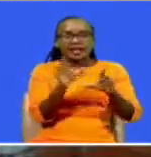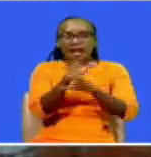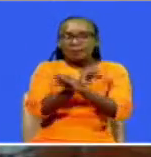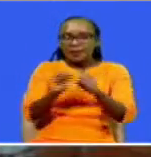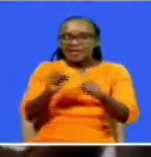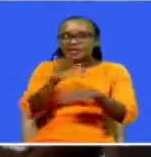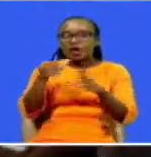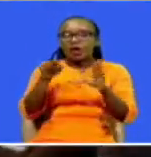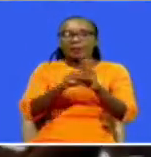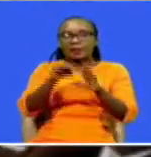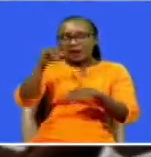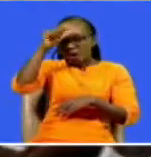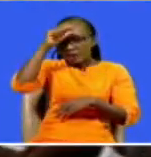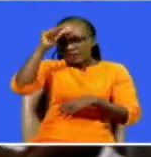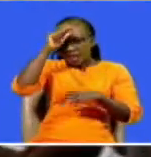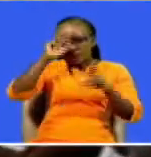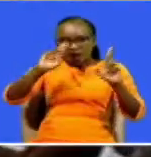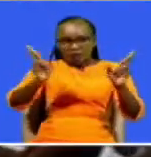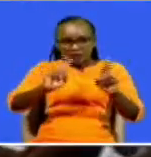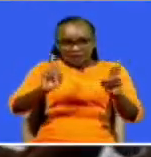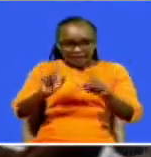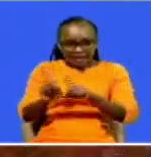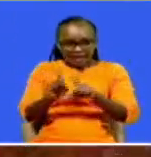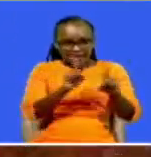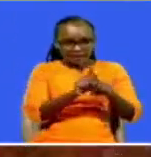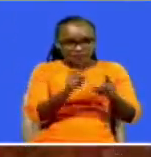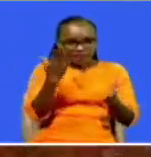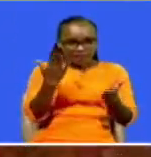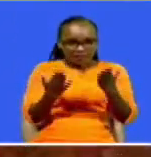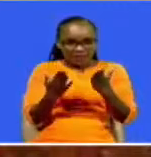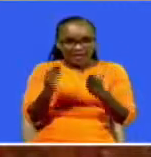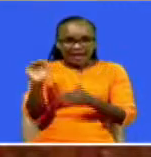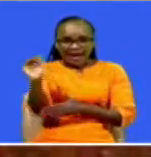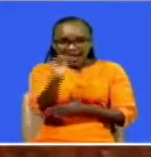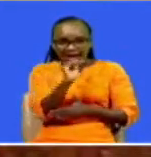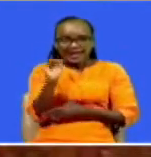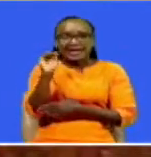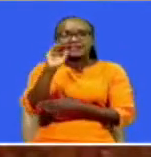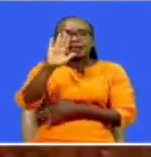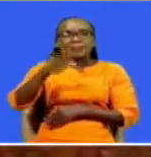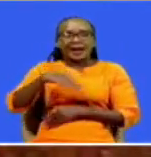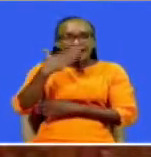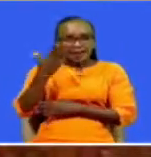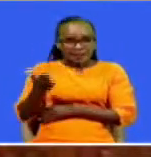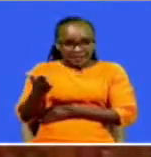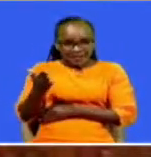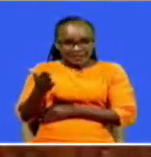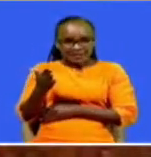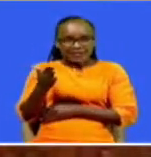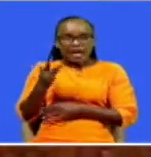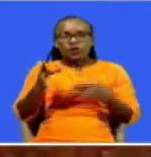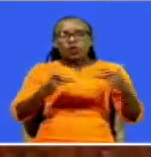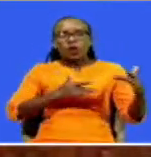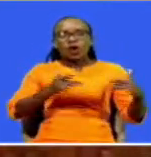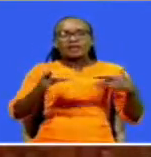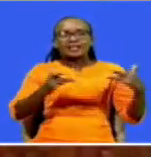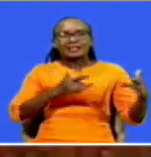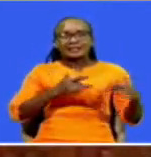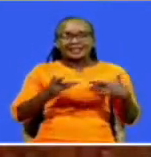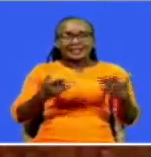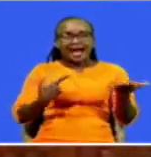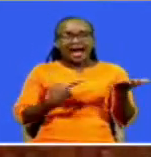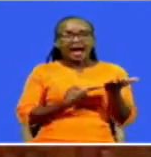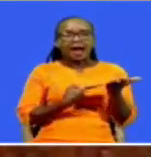that his government was ready for checks and balances. I ask Parliament to consider a